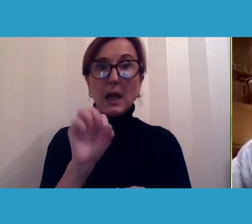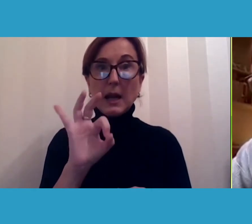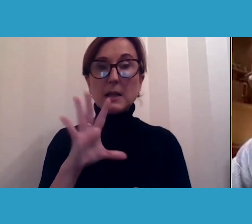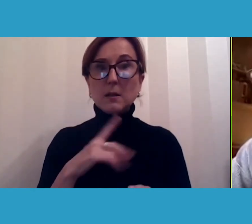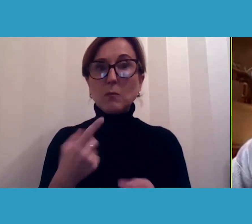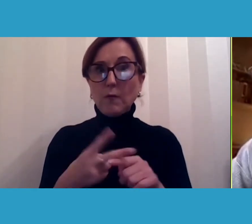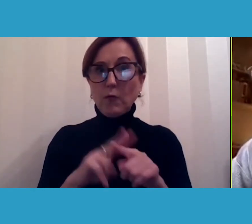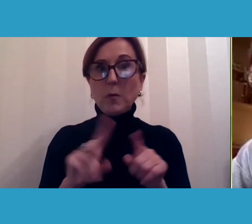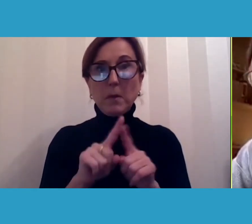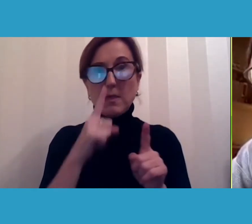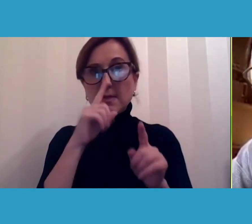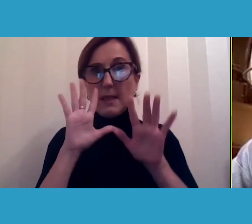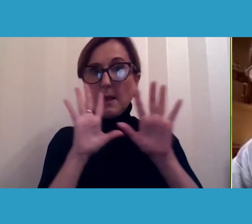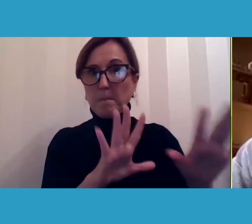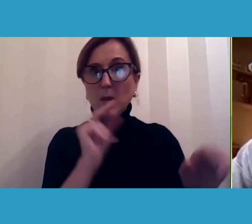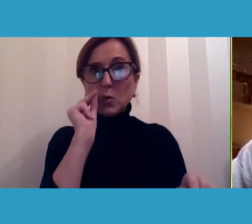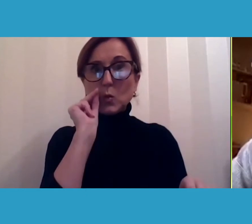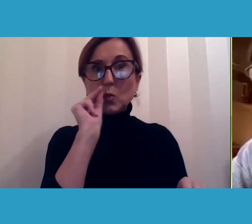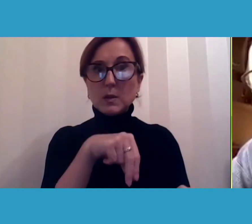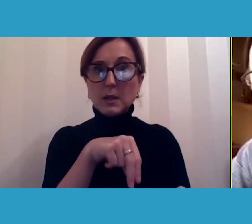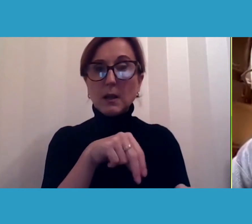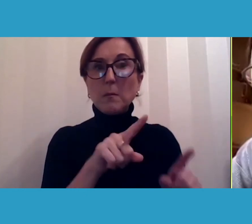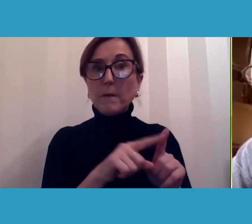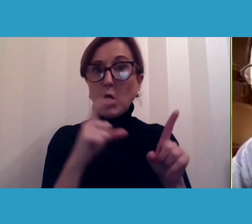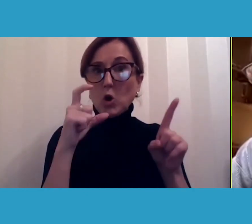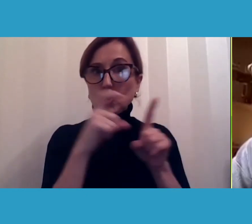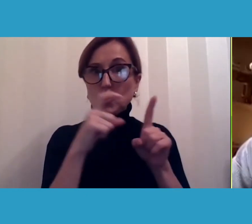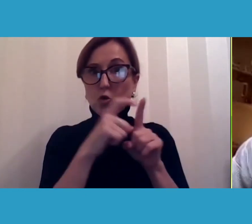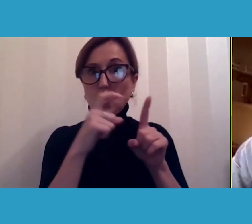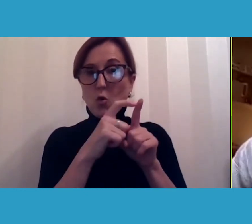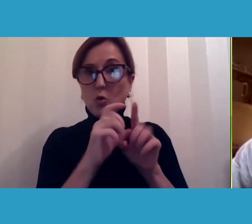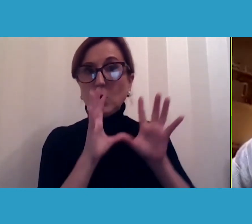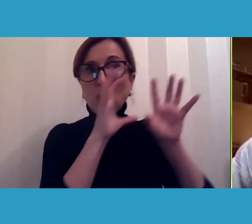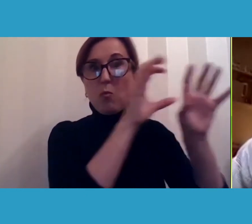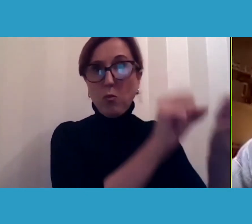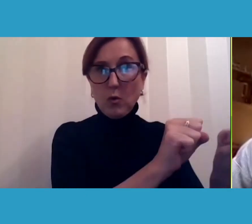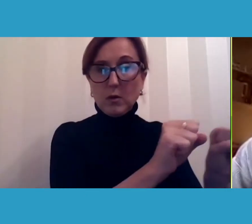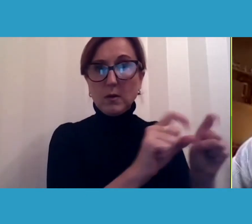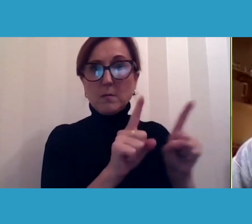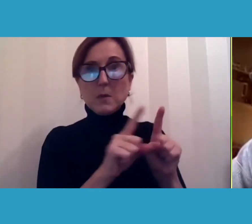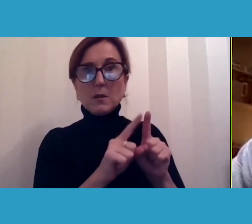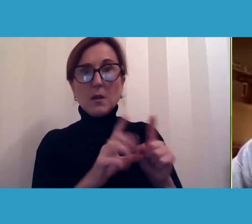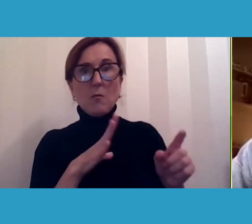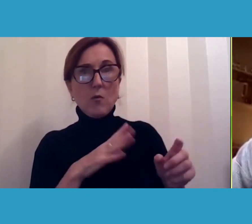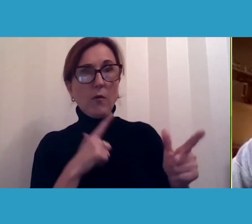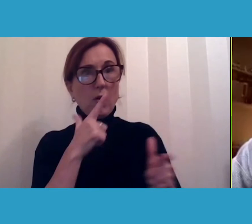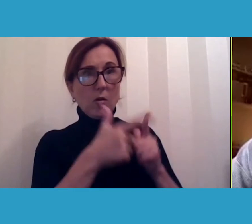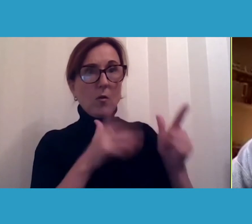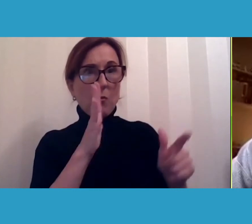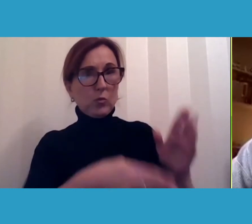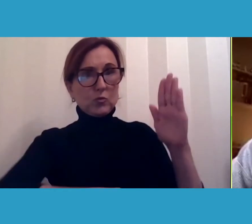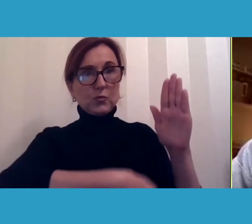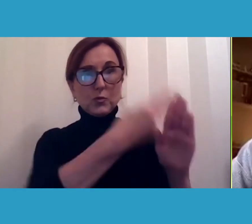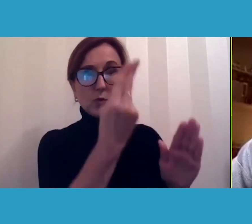When it comes to the case of Beizaras and Levickas versus Lithuania,